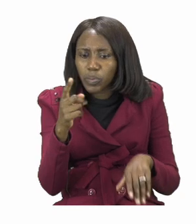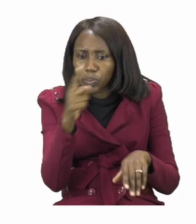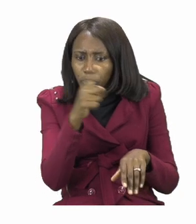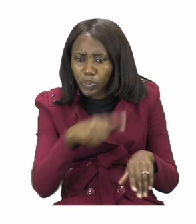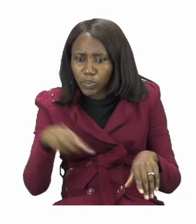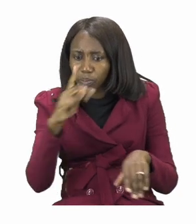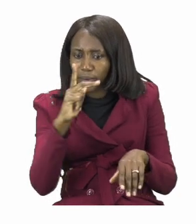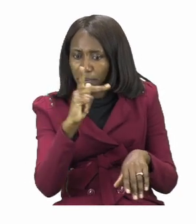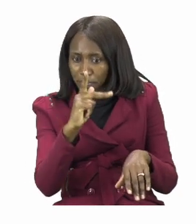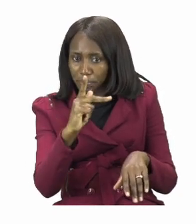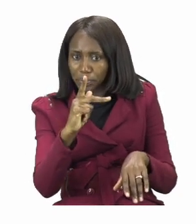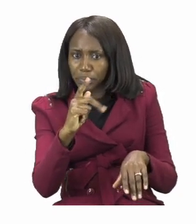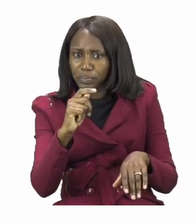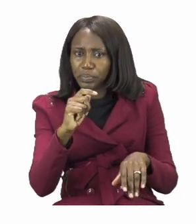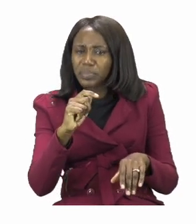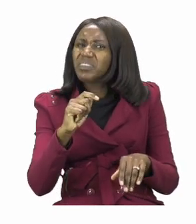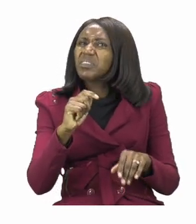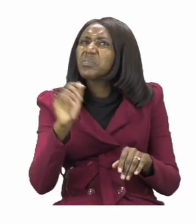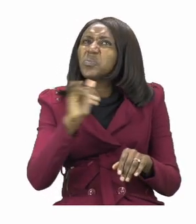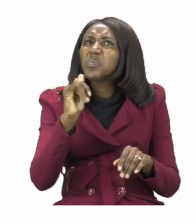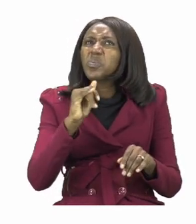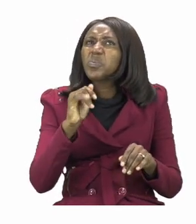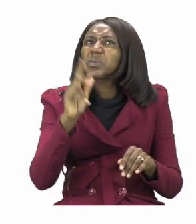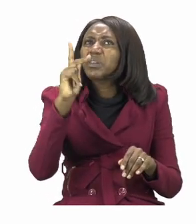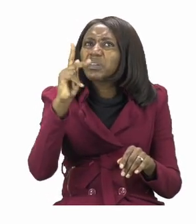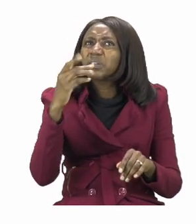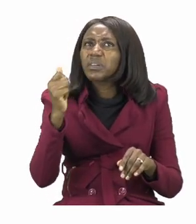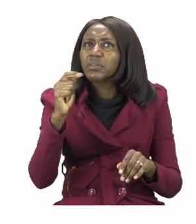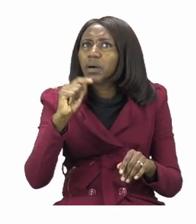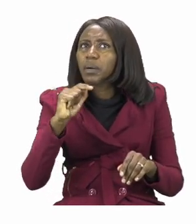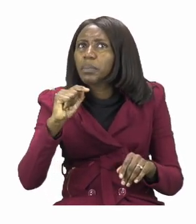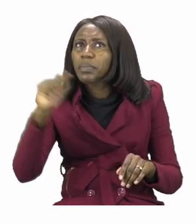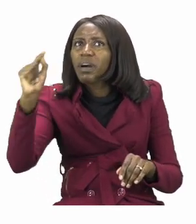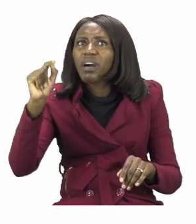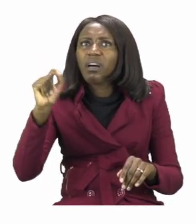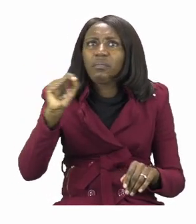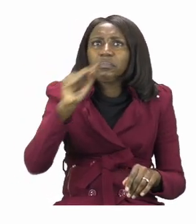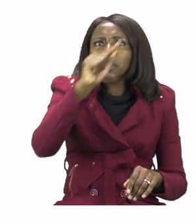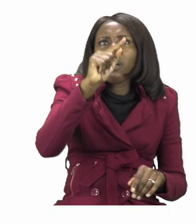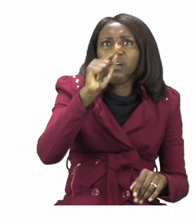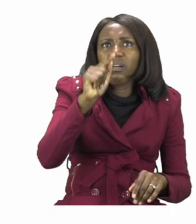to each of the images that begin with the letter K.